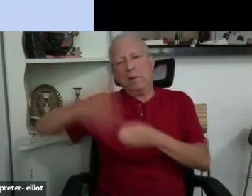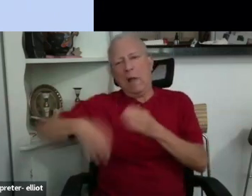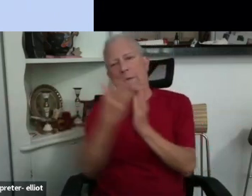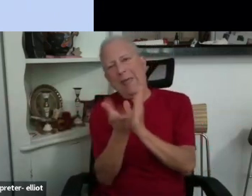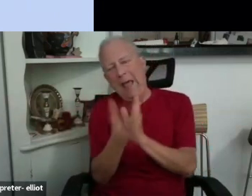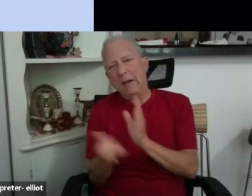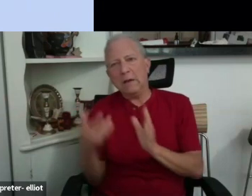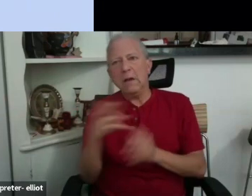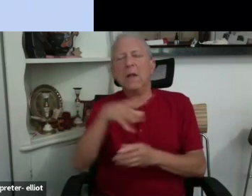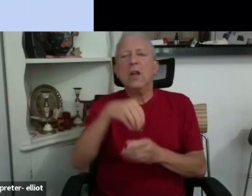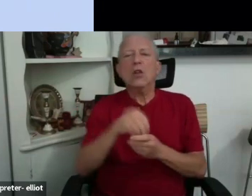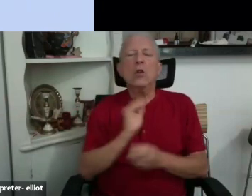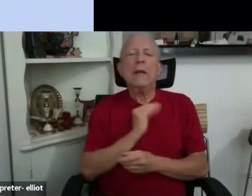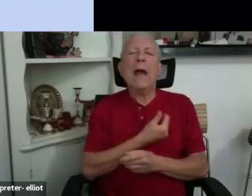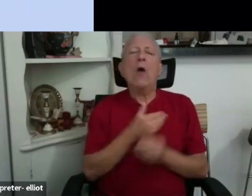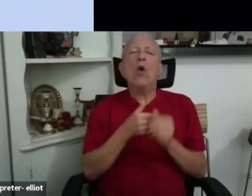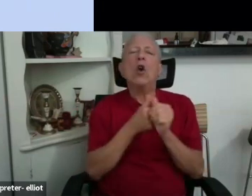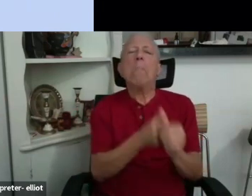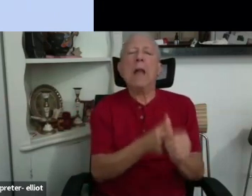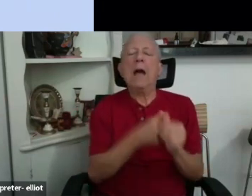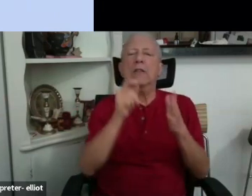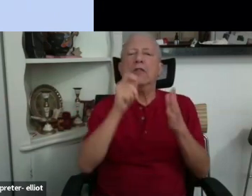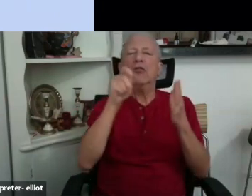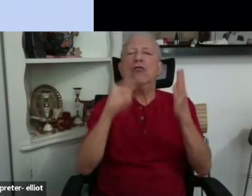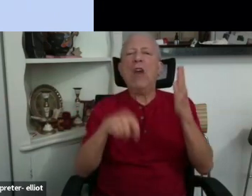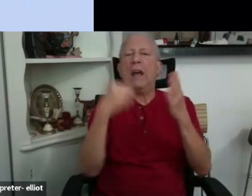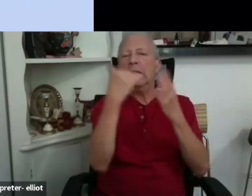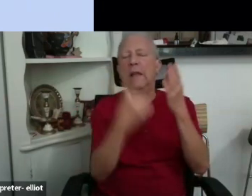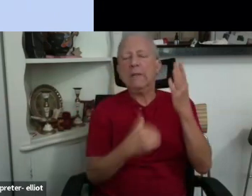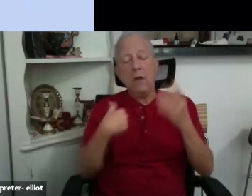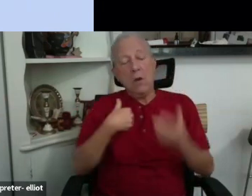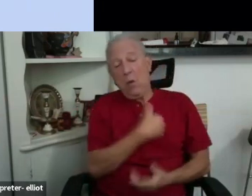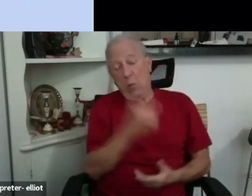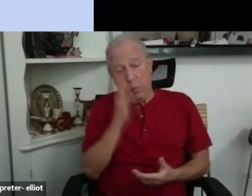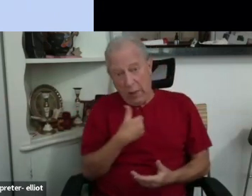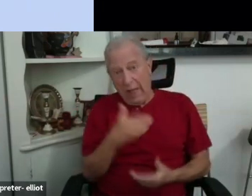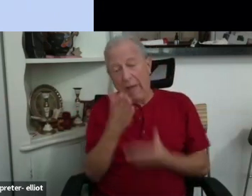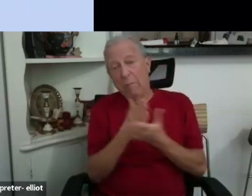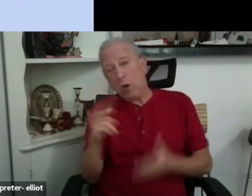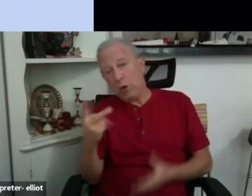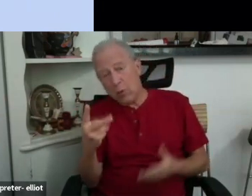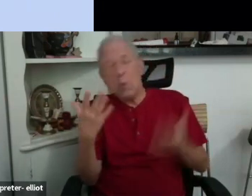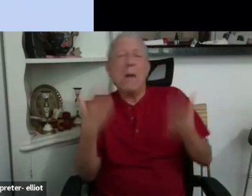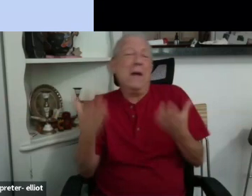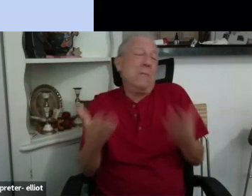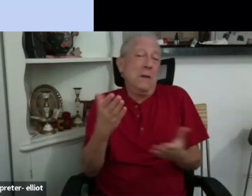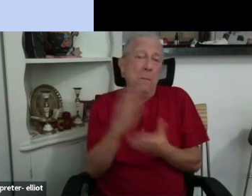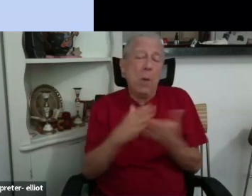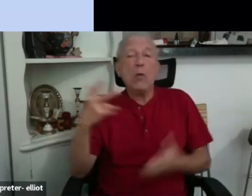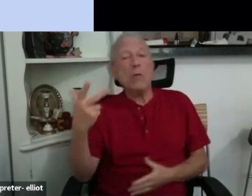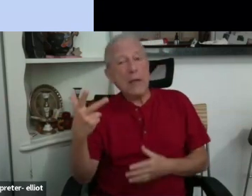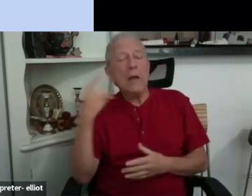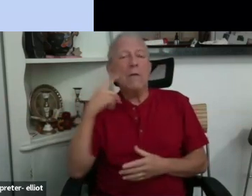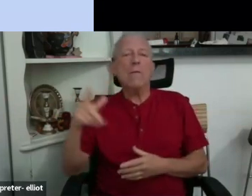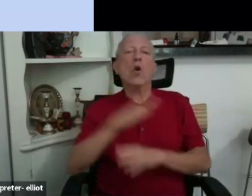legal compliance checklist. There will be a part 2 and possibly a part 3 to these series that will cover